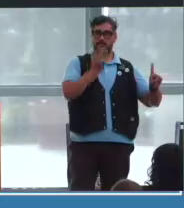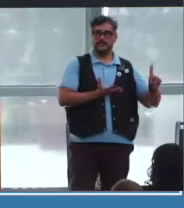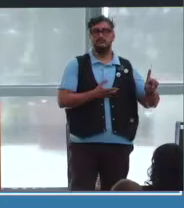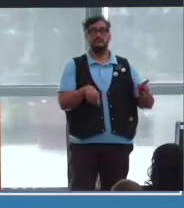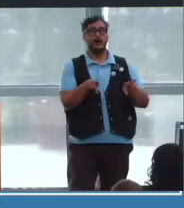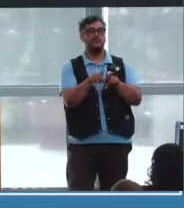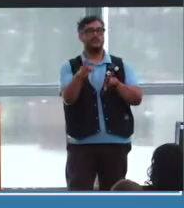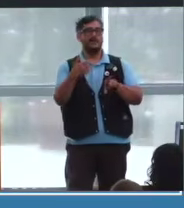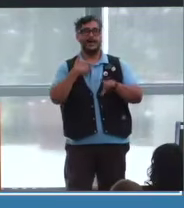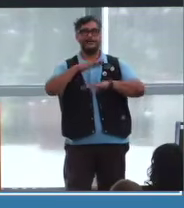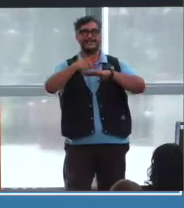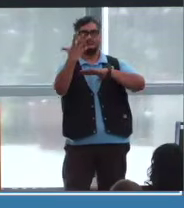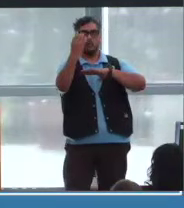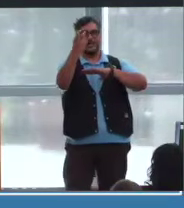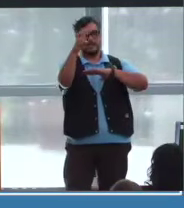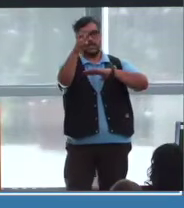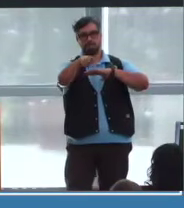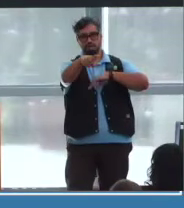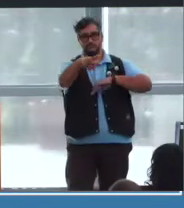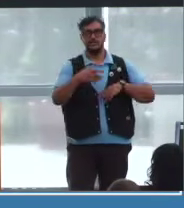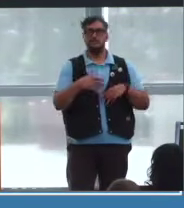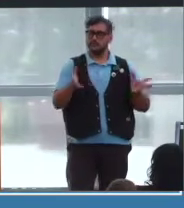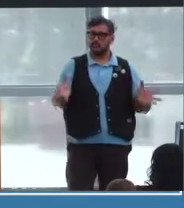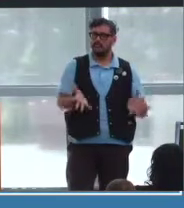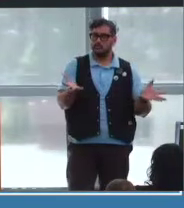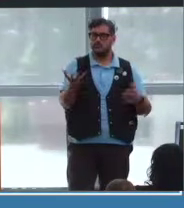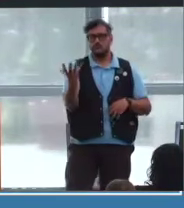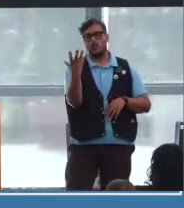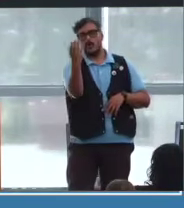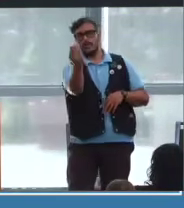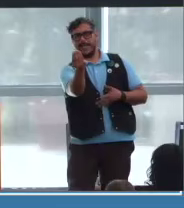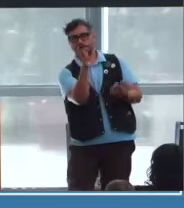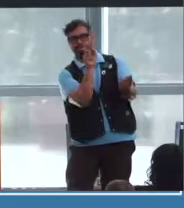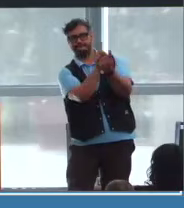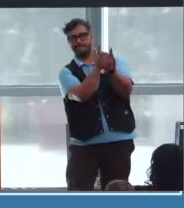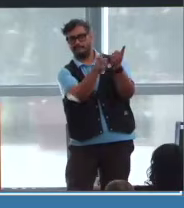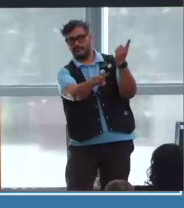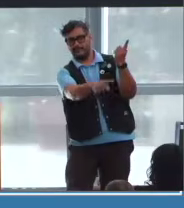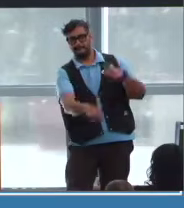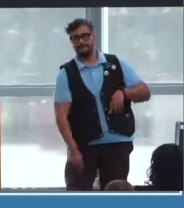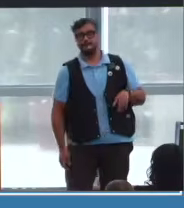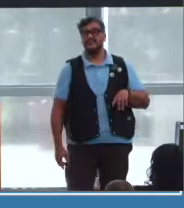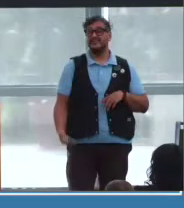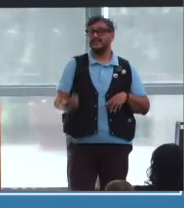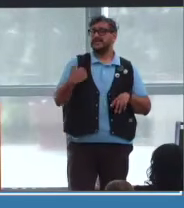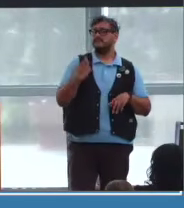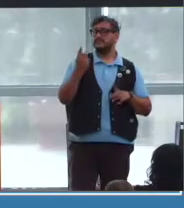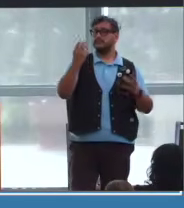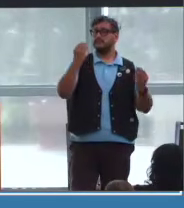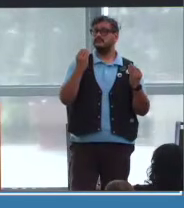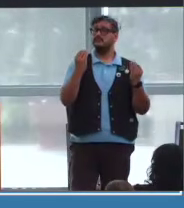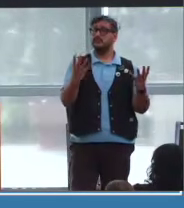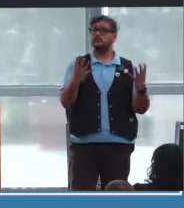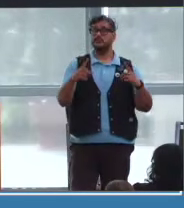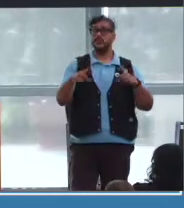at a table outside along with AstraZeneca. We encourage you to go out and speak to them. We have a little bit of information in